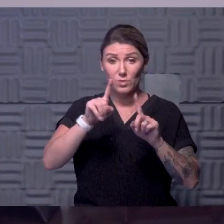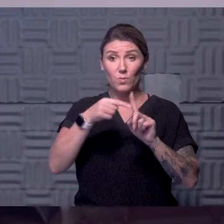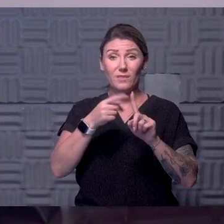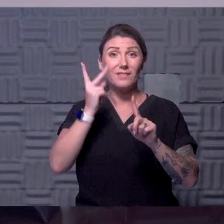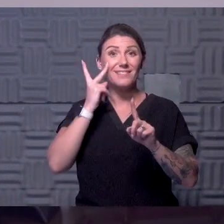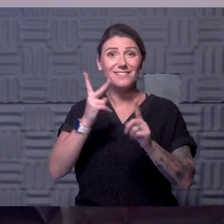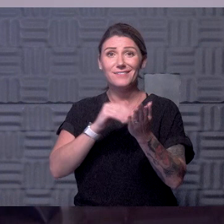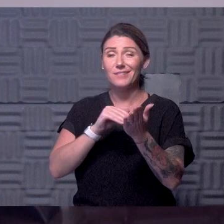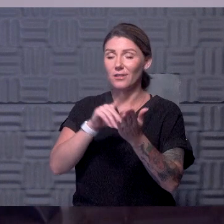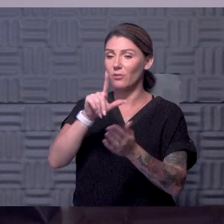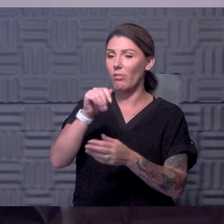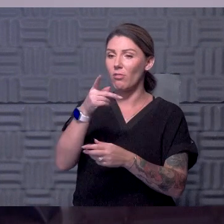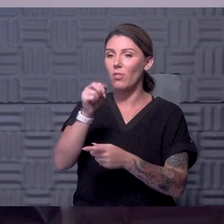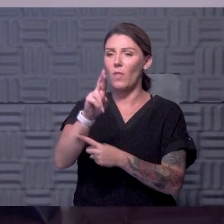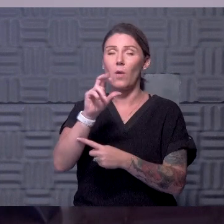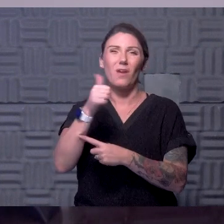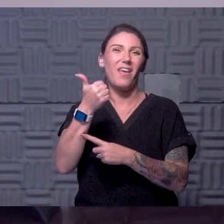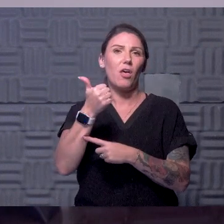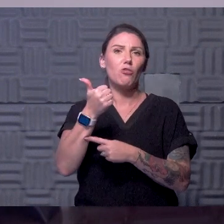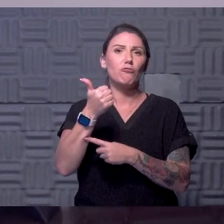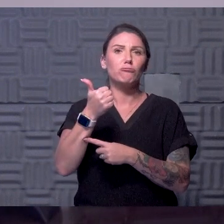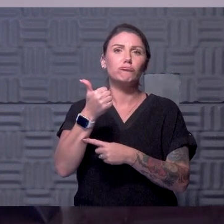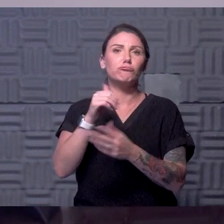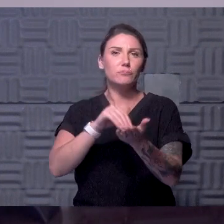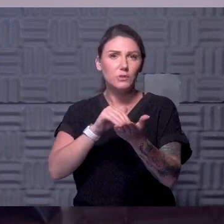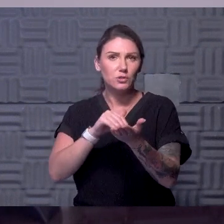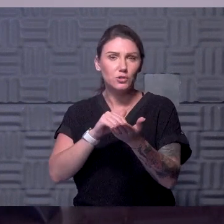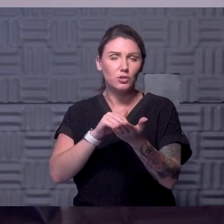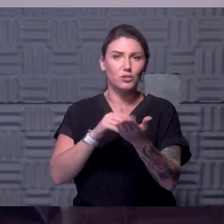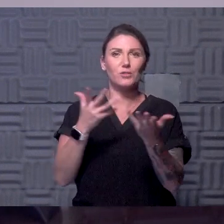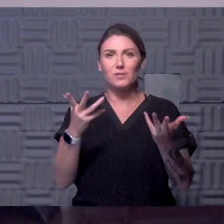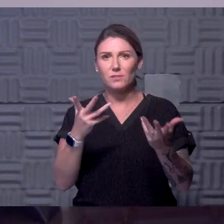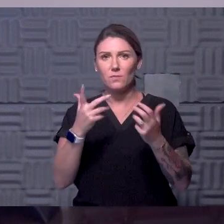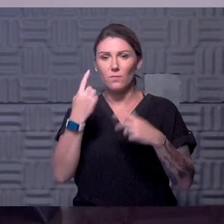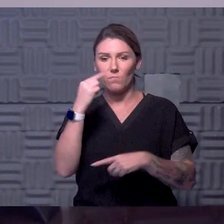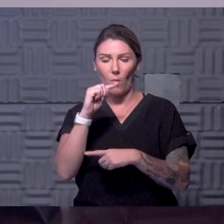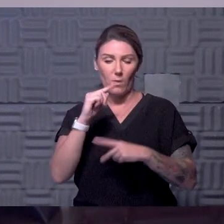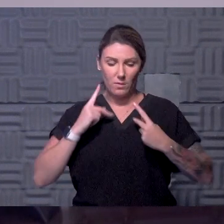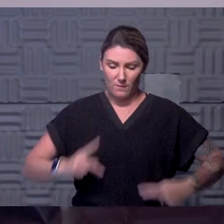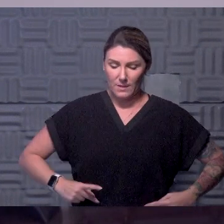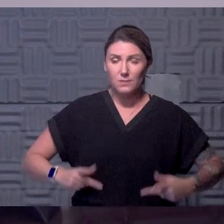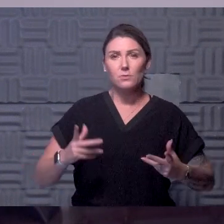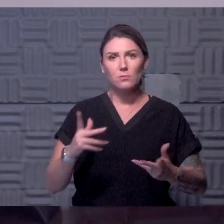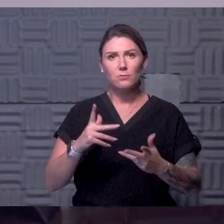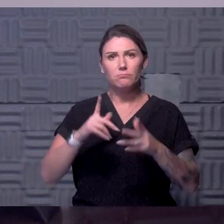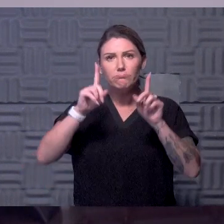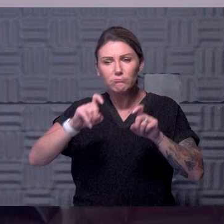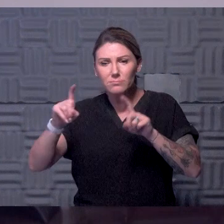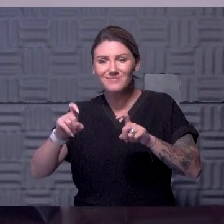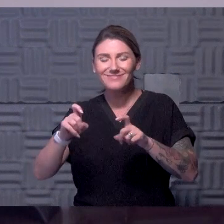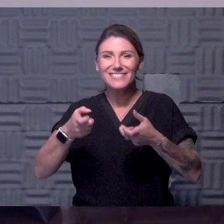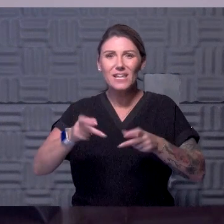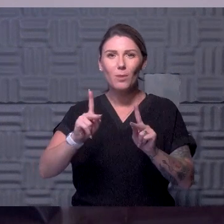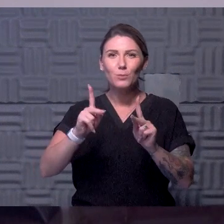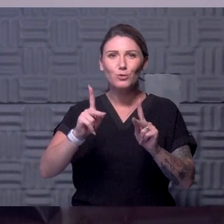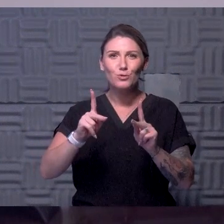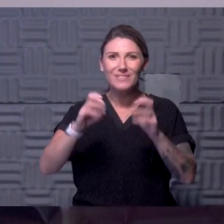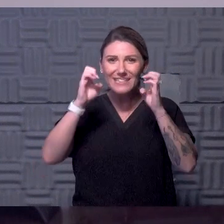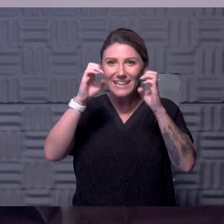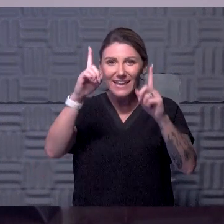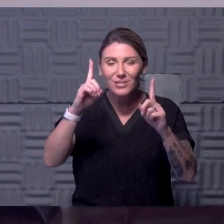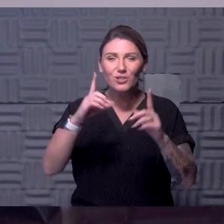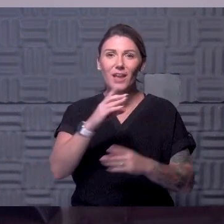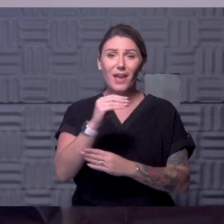Dr. Lauer and other physicians on the front line for these physicals, they have that opportunity to educate. That's what this sports physical has been